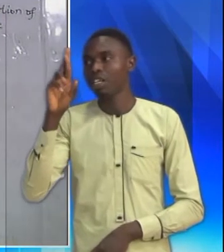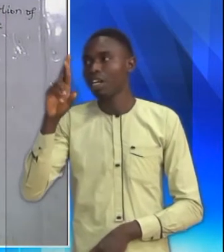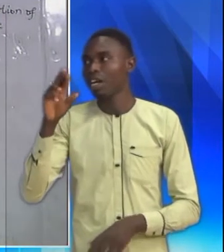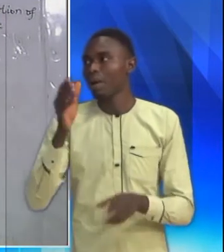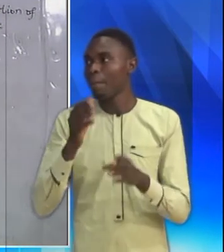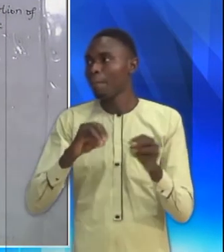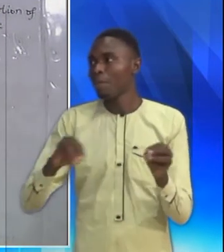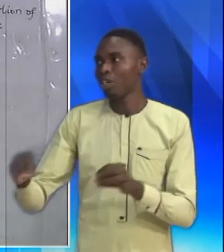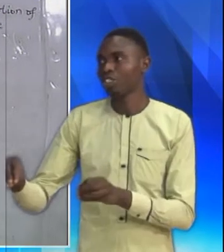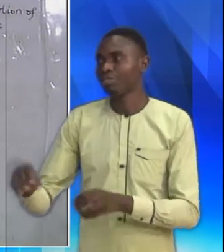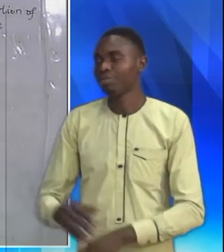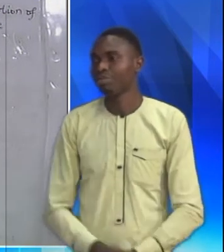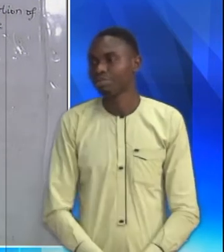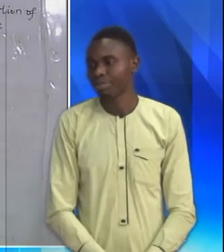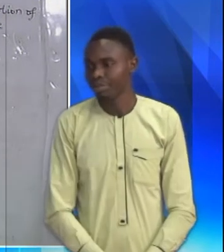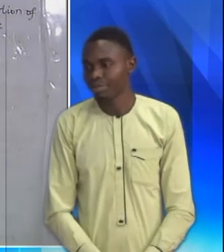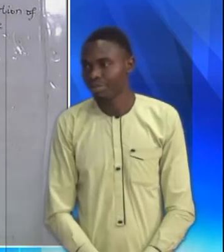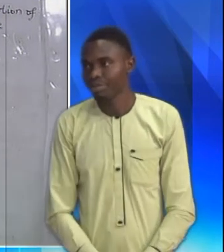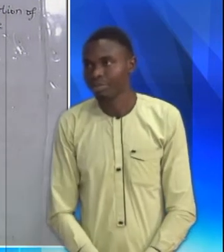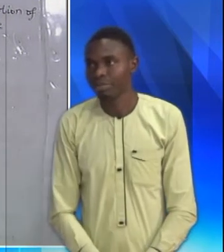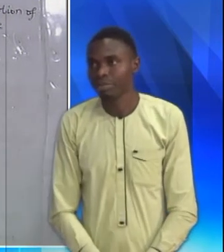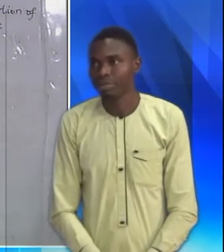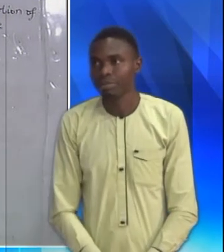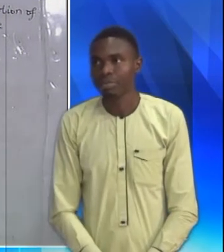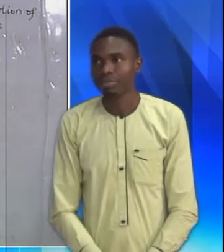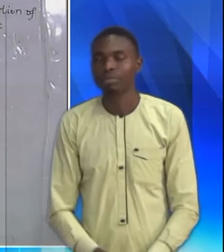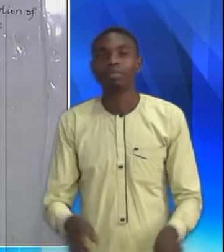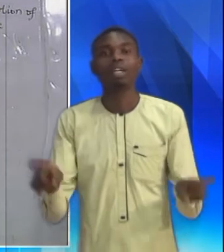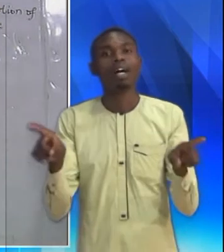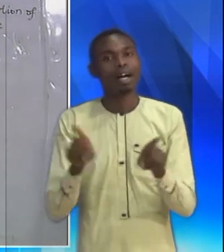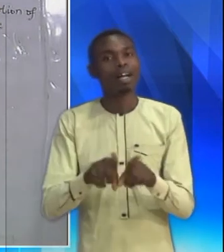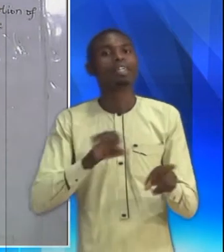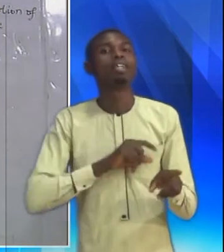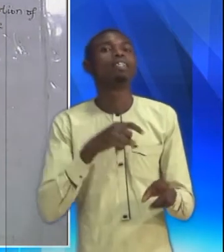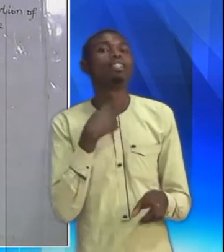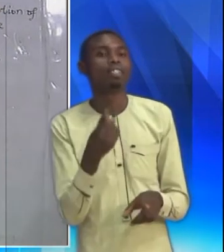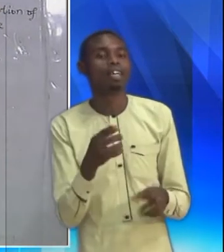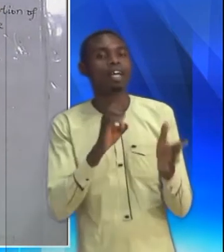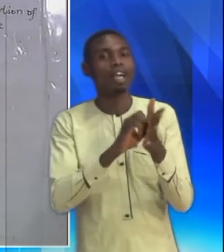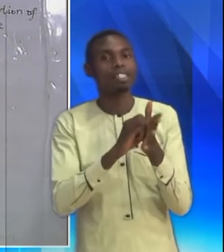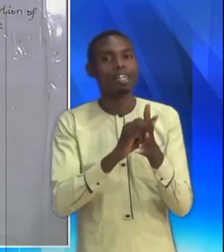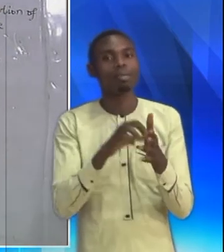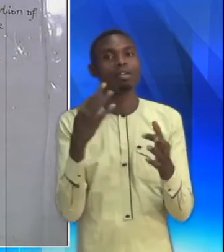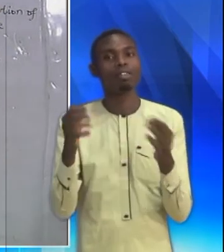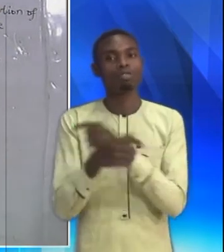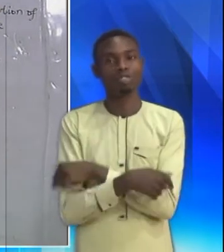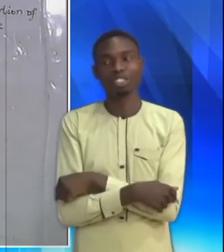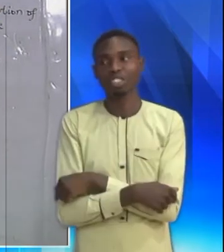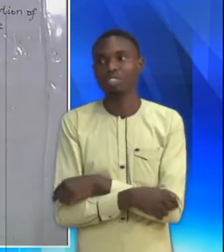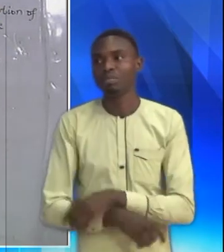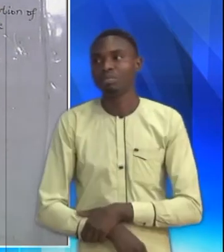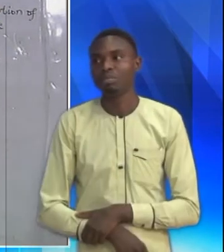Right. So, as I said, example, the day-to-day example is when